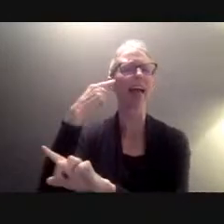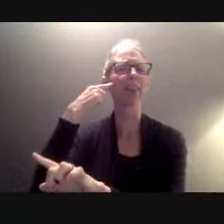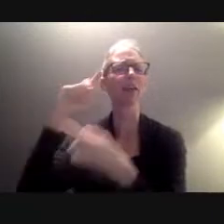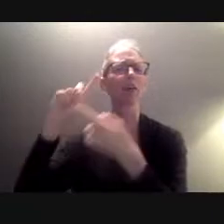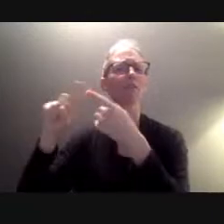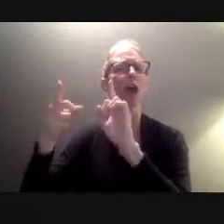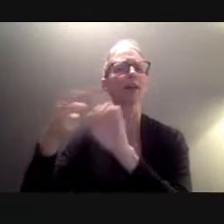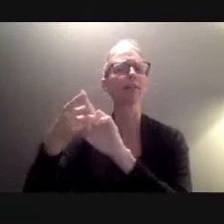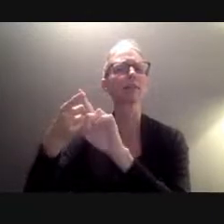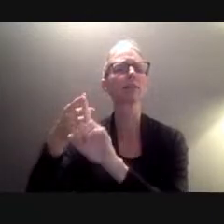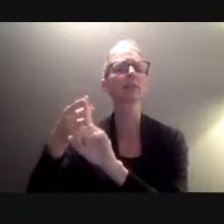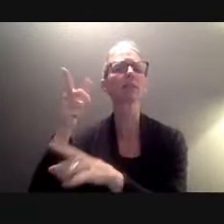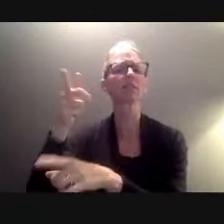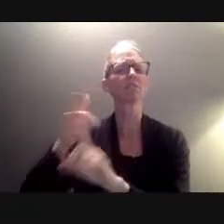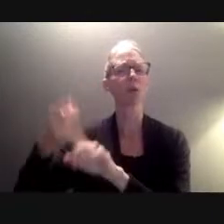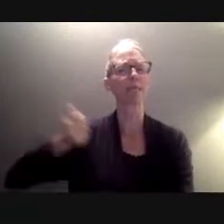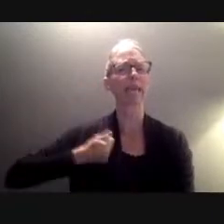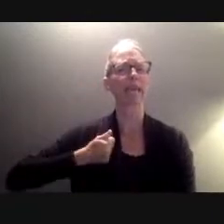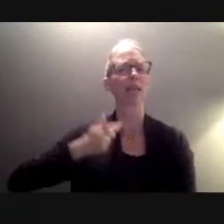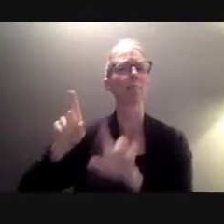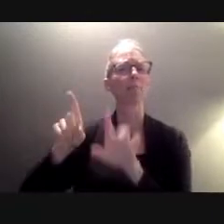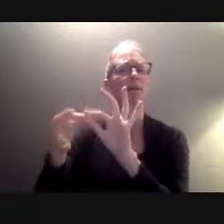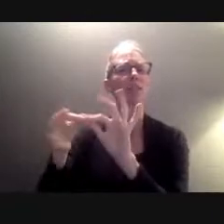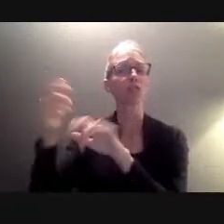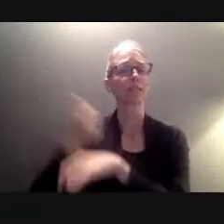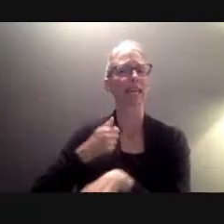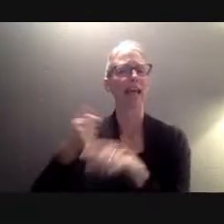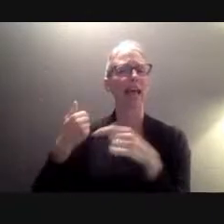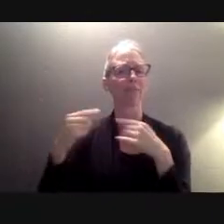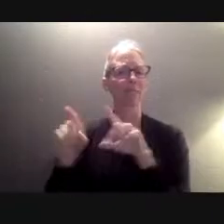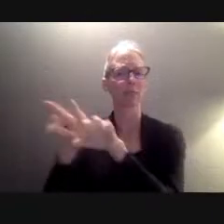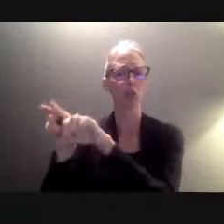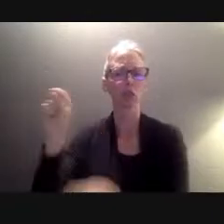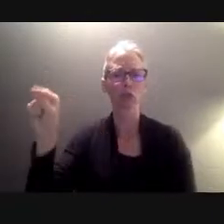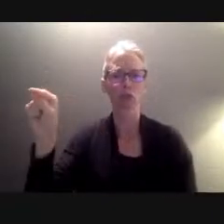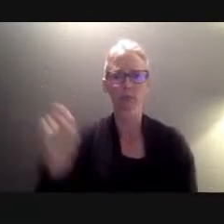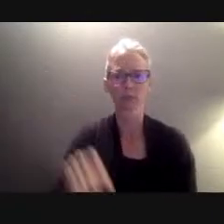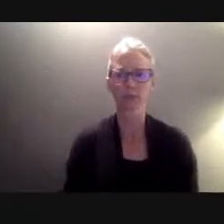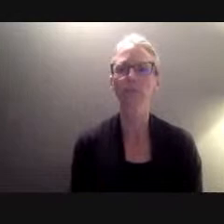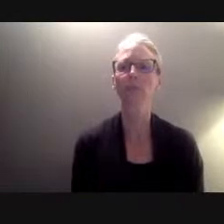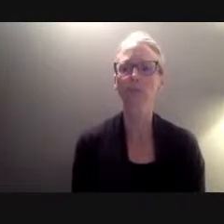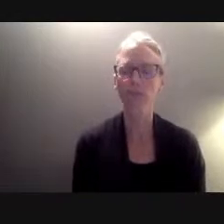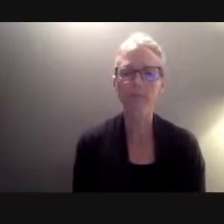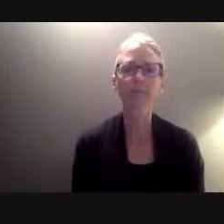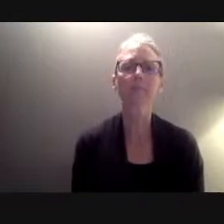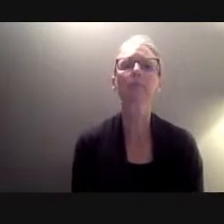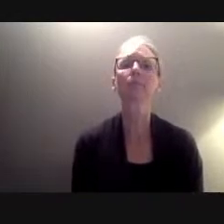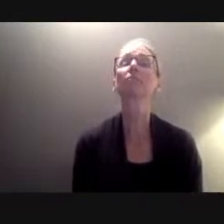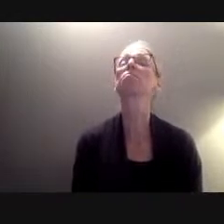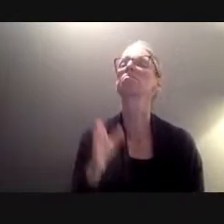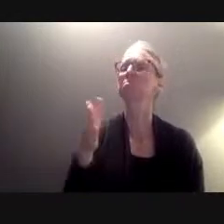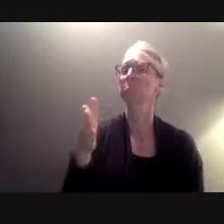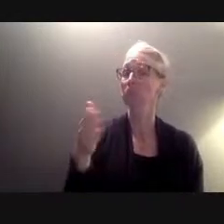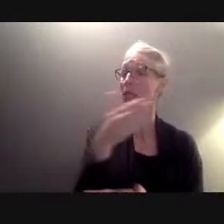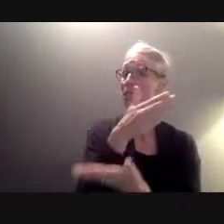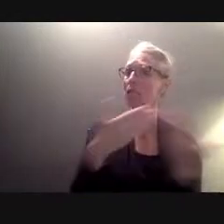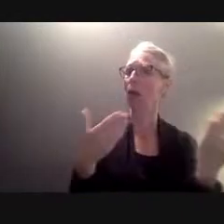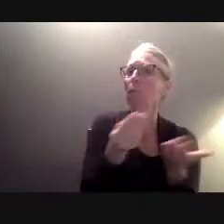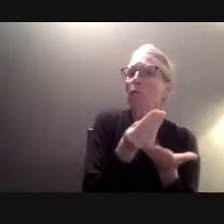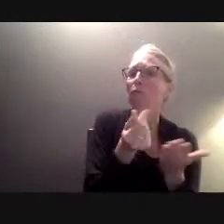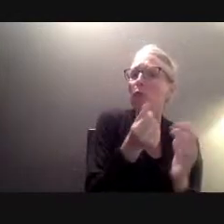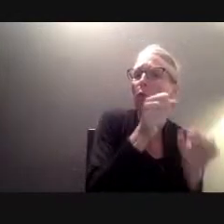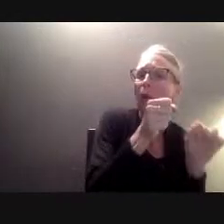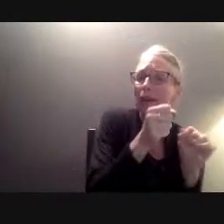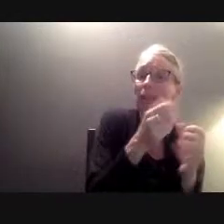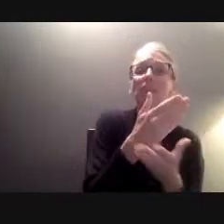that participated in them, but it depends on the program. They have like a few bikes or more bikes, but when I was